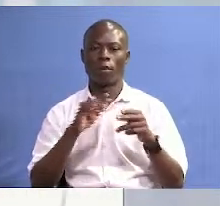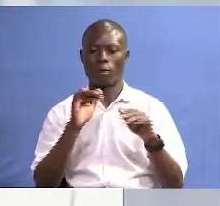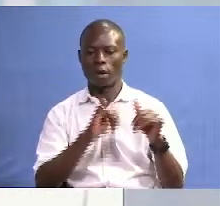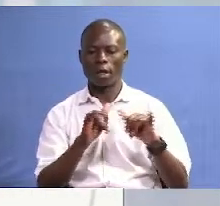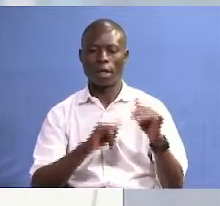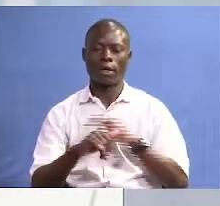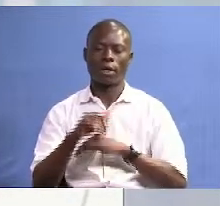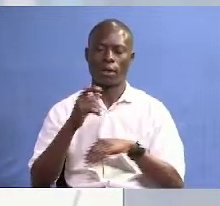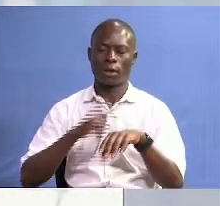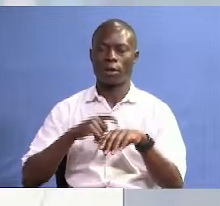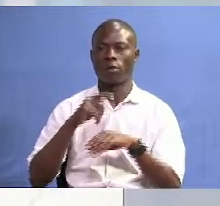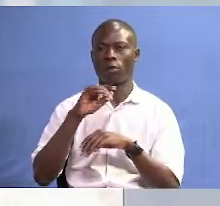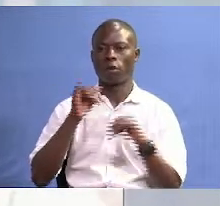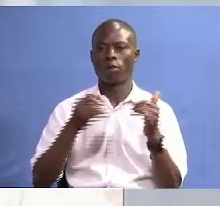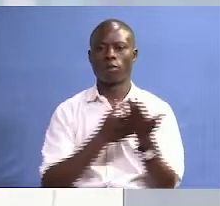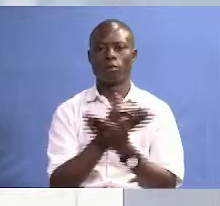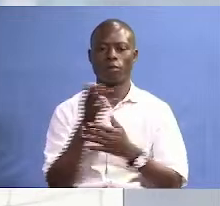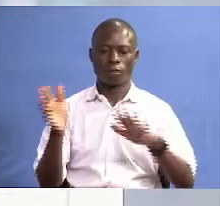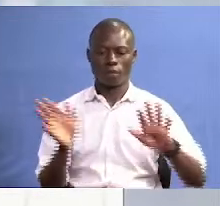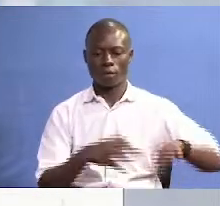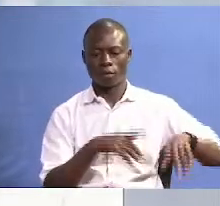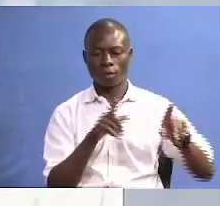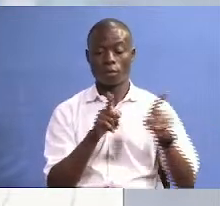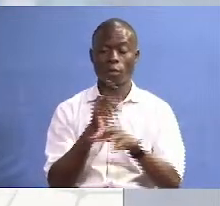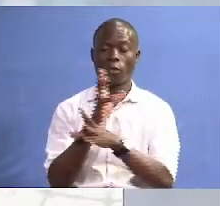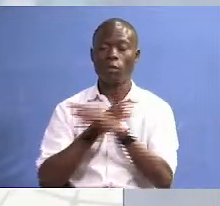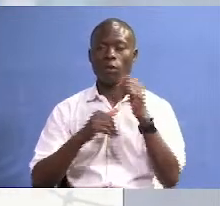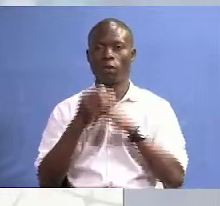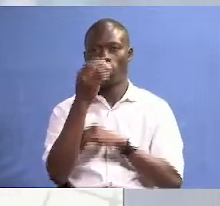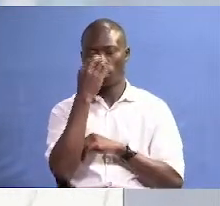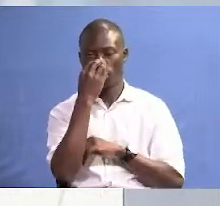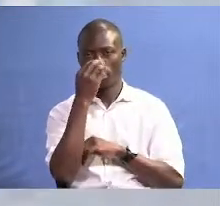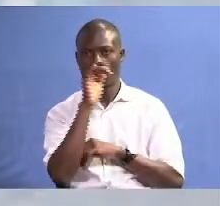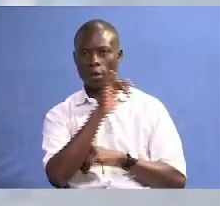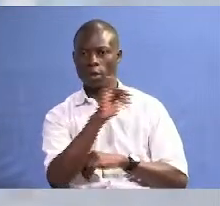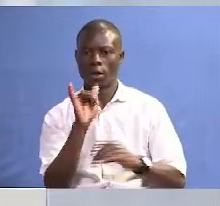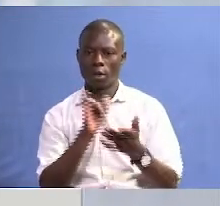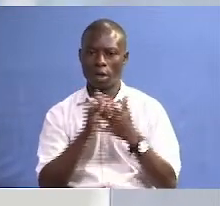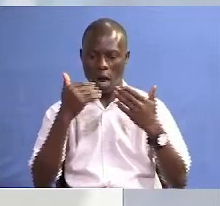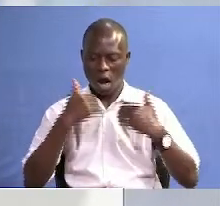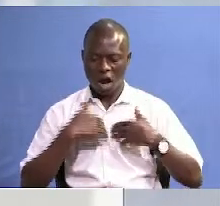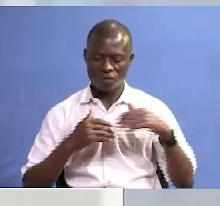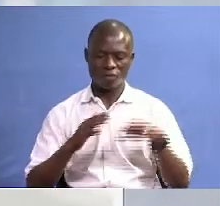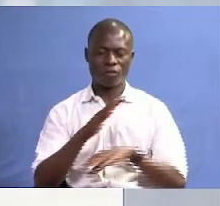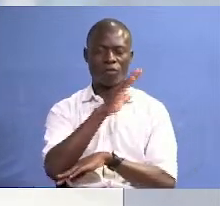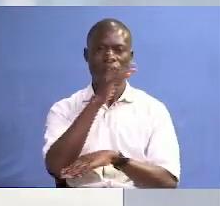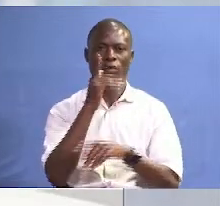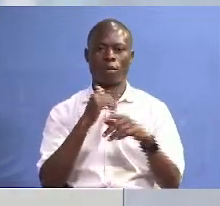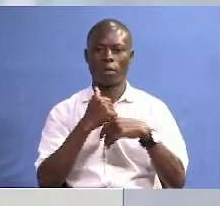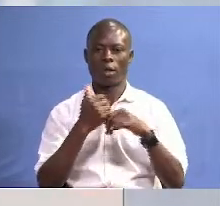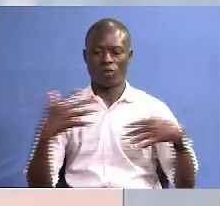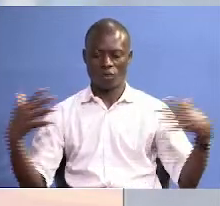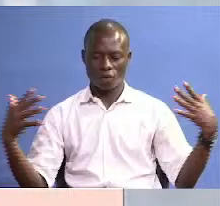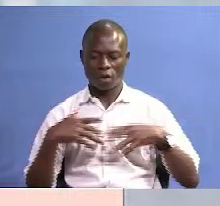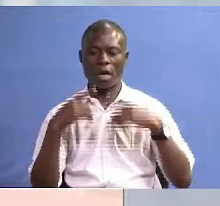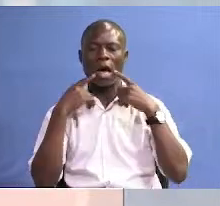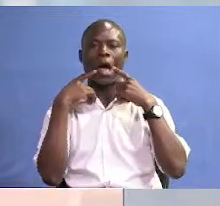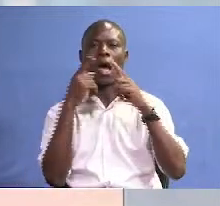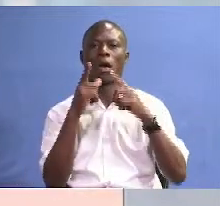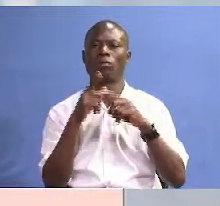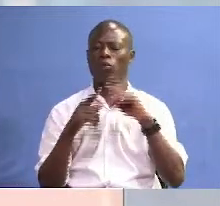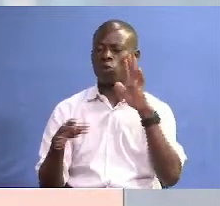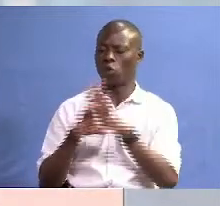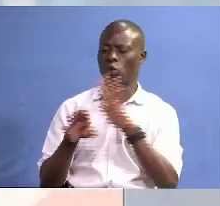So tonight we begin with the latest. President William Ruto has this afternoon made a shocking announcement to fire